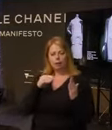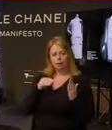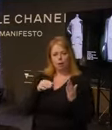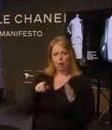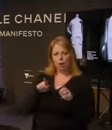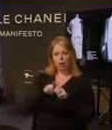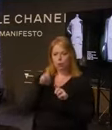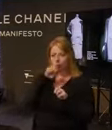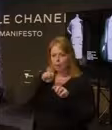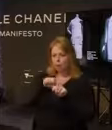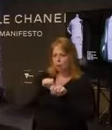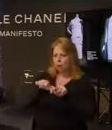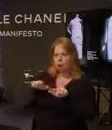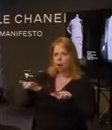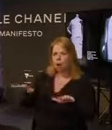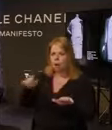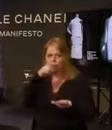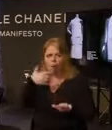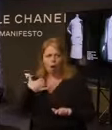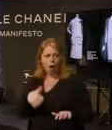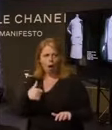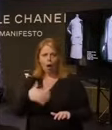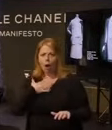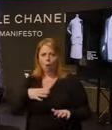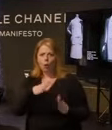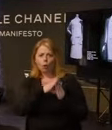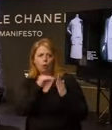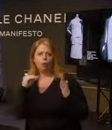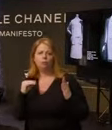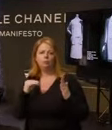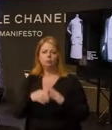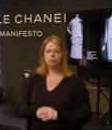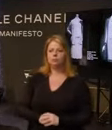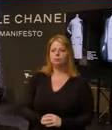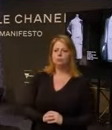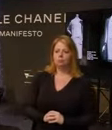broader population to be able to dress like this too.